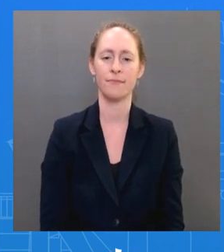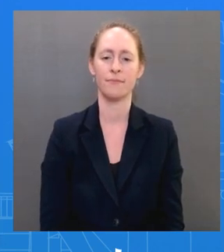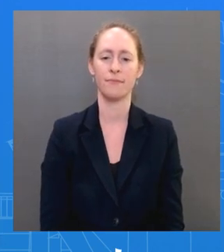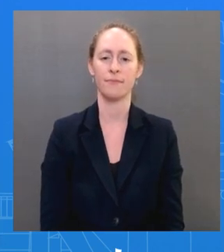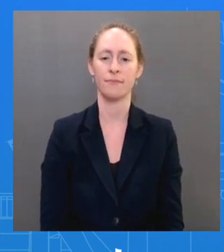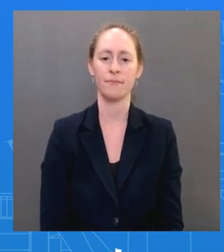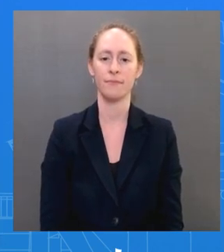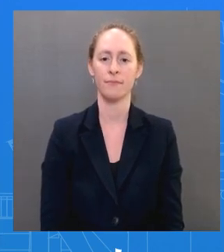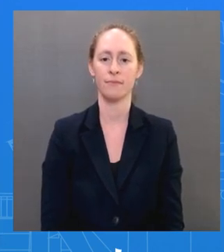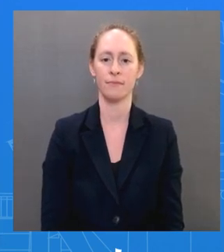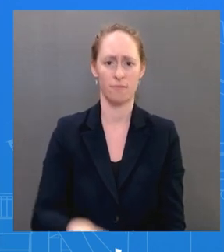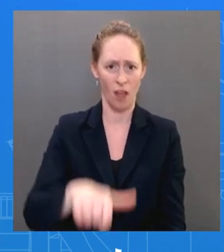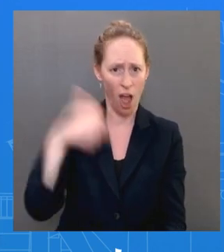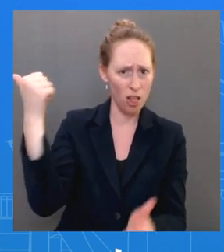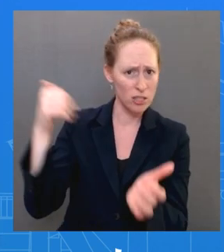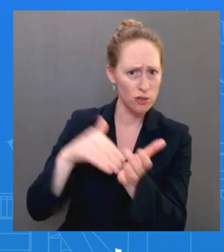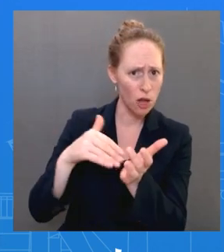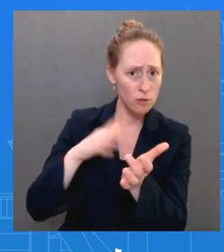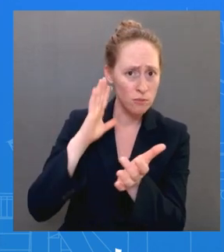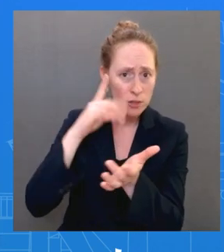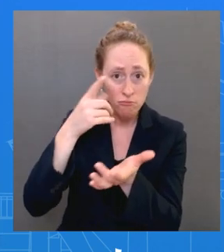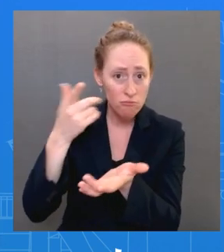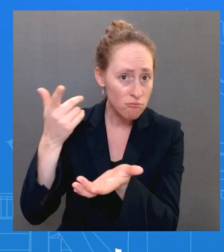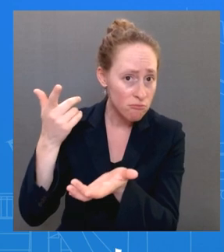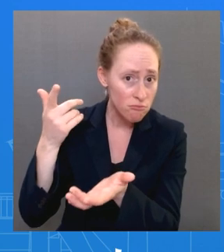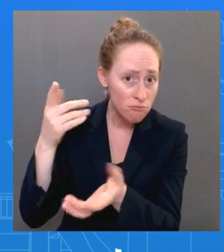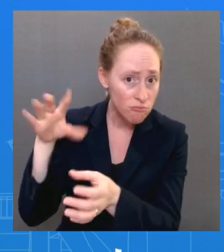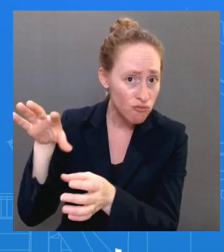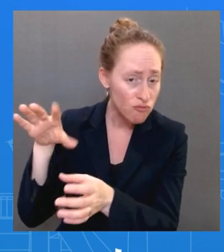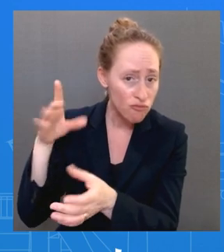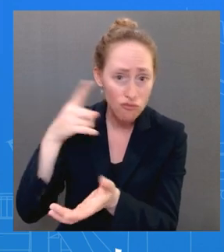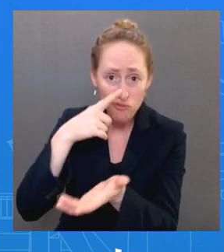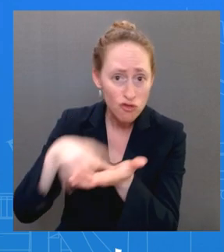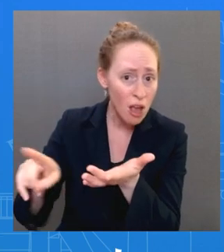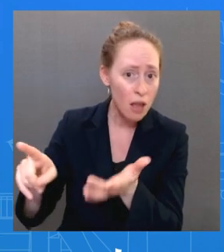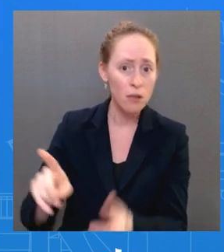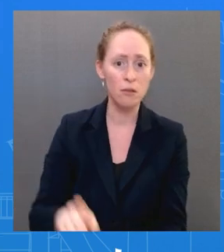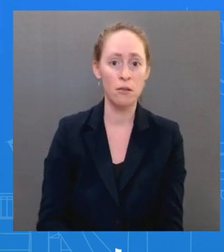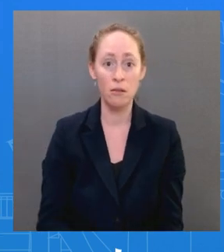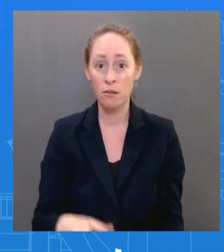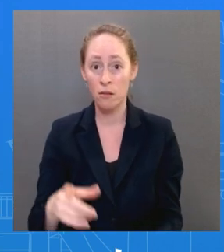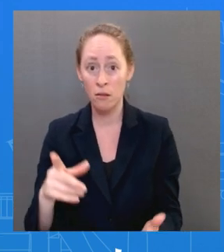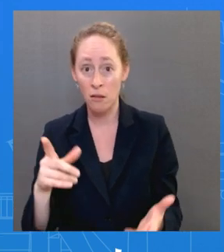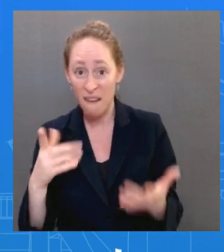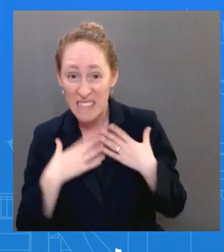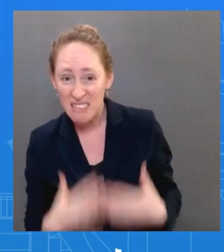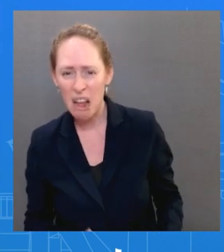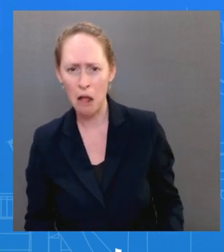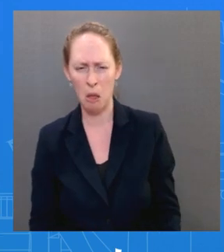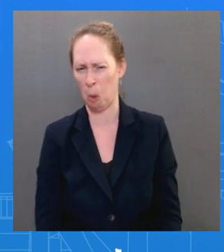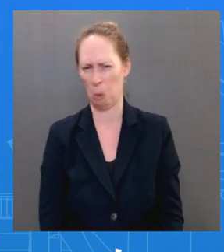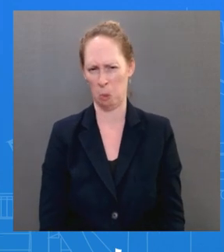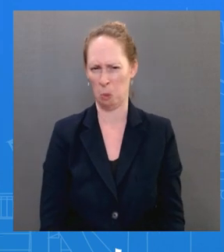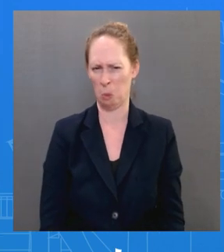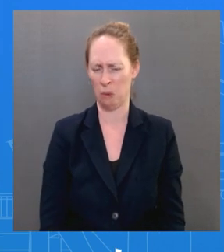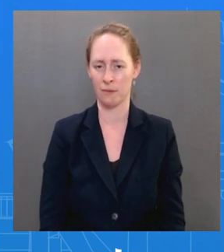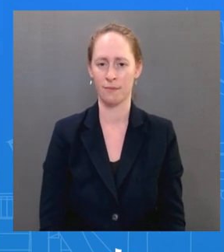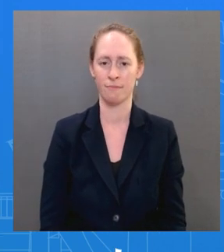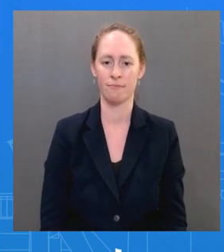mean, I've spoken to him by FaceTime. Not that I know of. Was there a discussion about the possibility